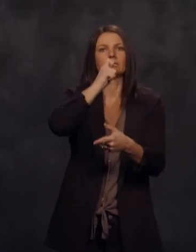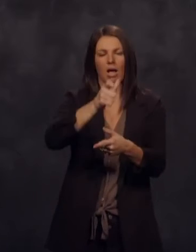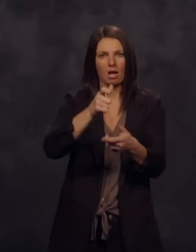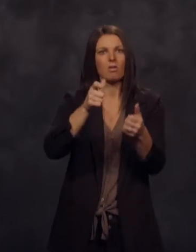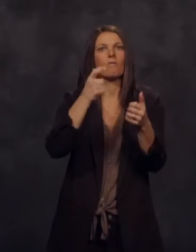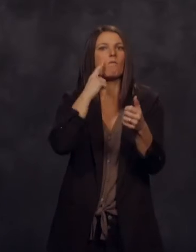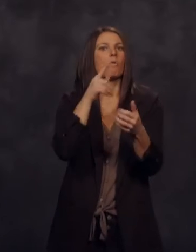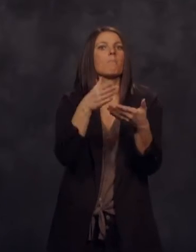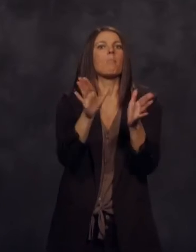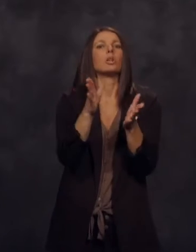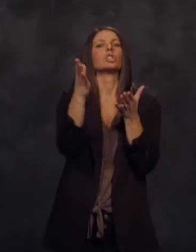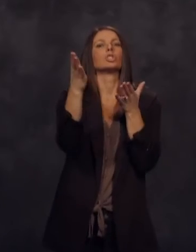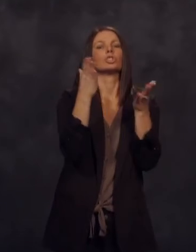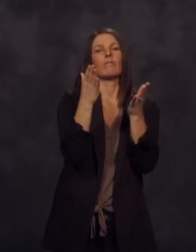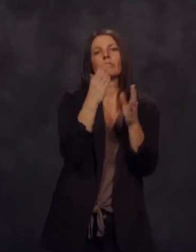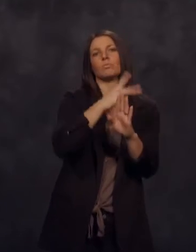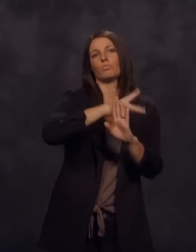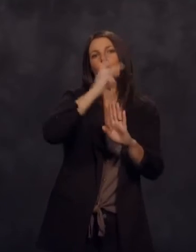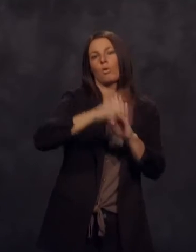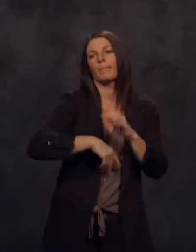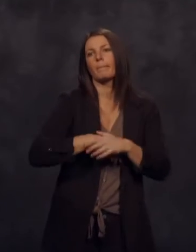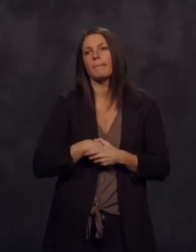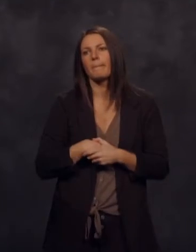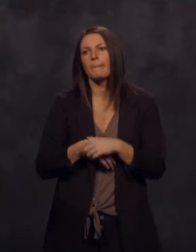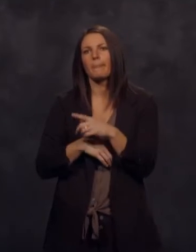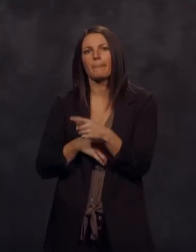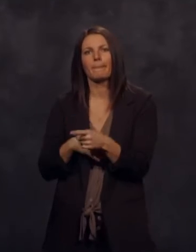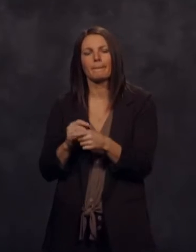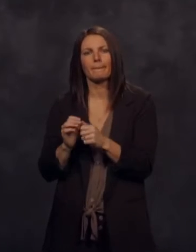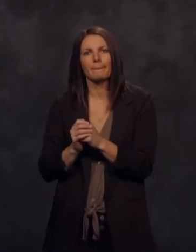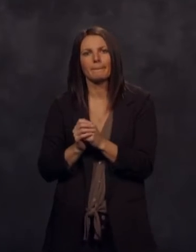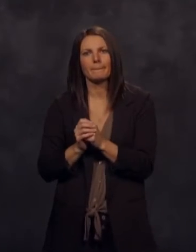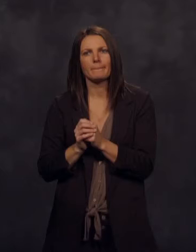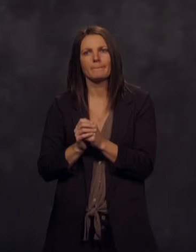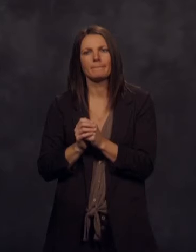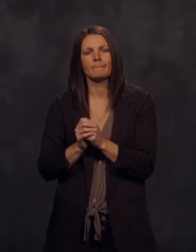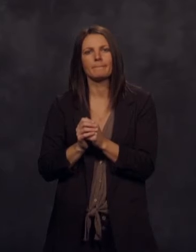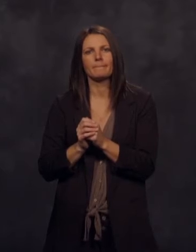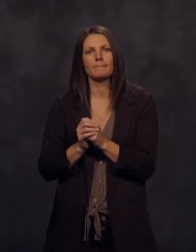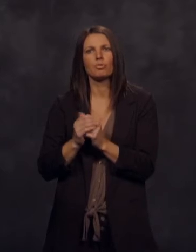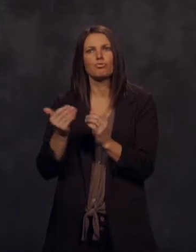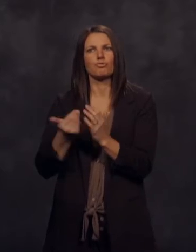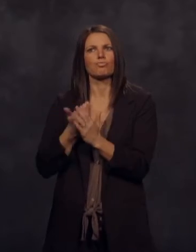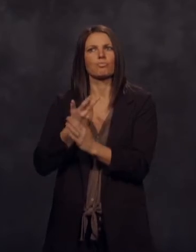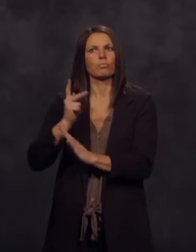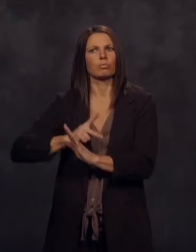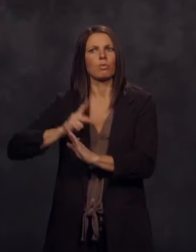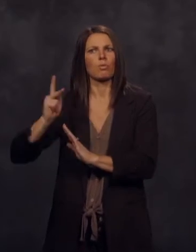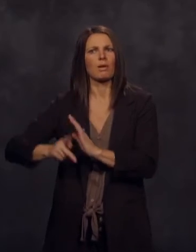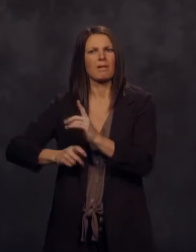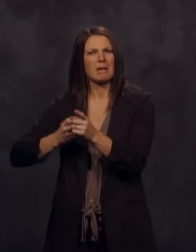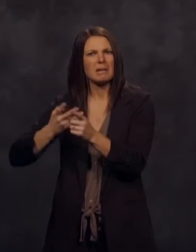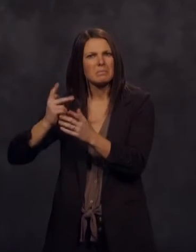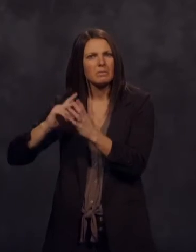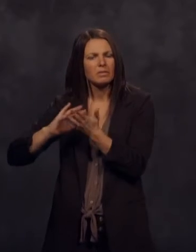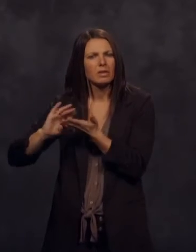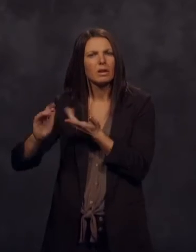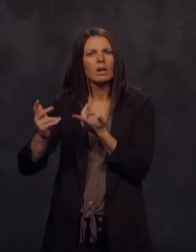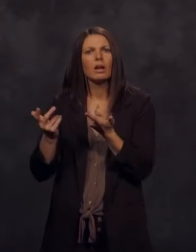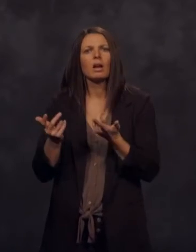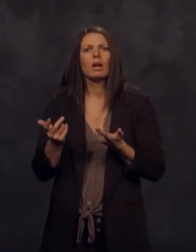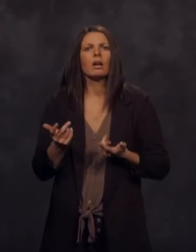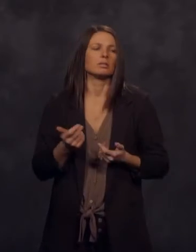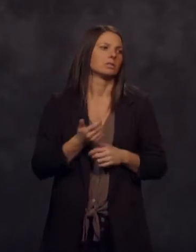service loan forgiveness programs. Has the number of people who have their loans forgiven spiked given the new program and the feds? That's a good question.